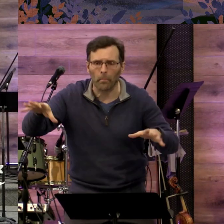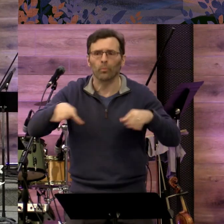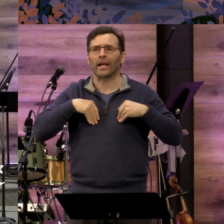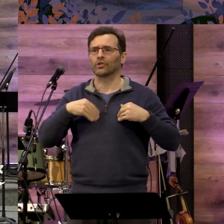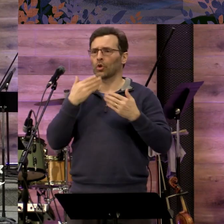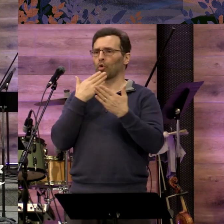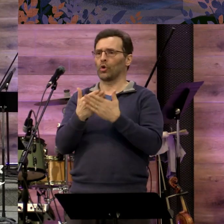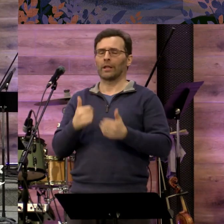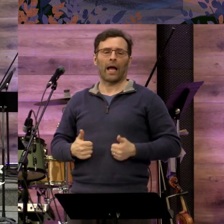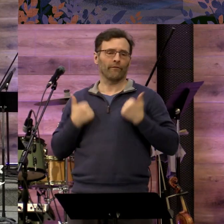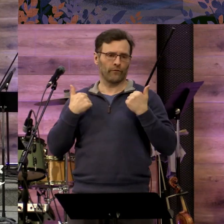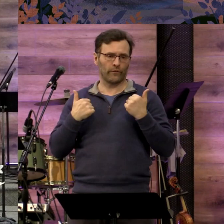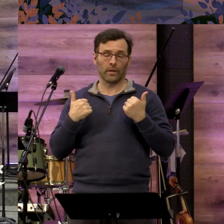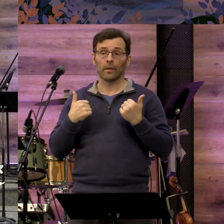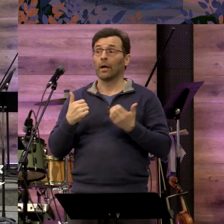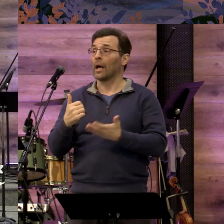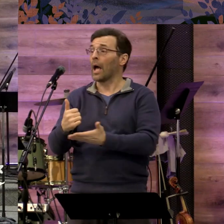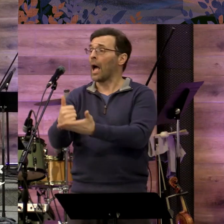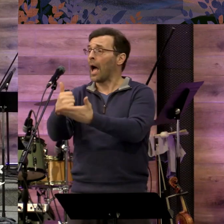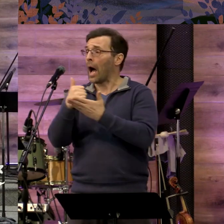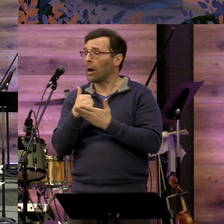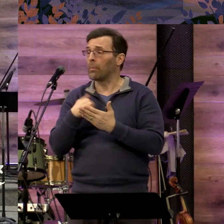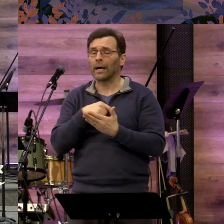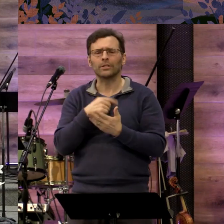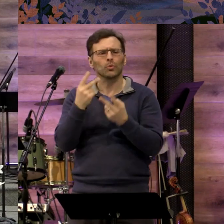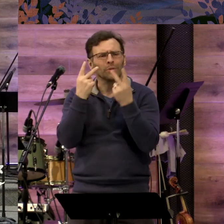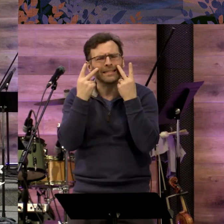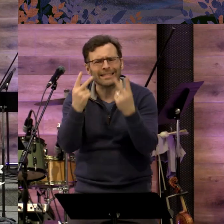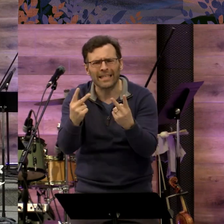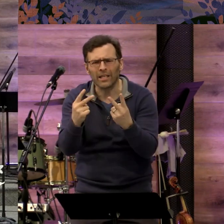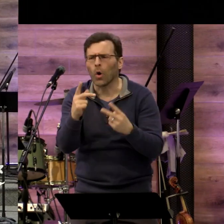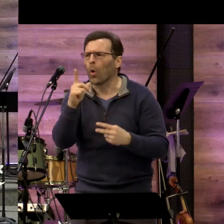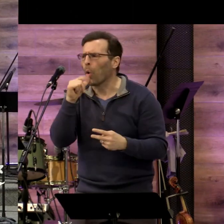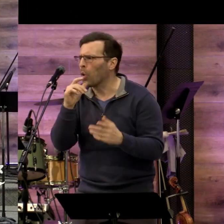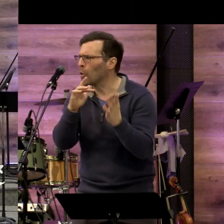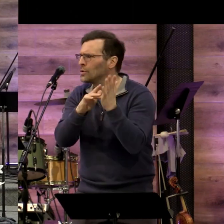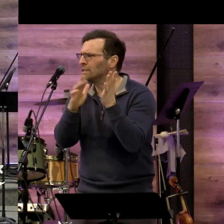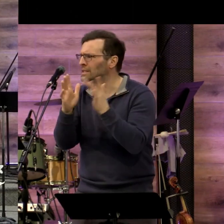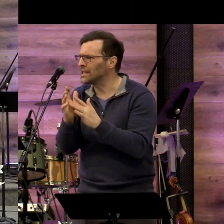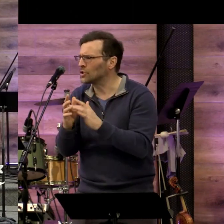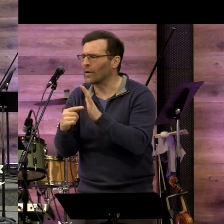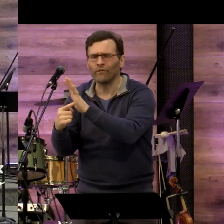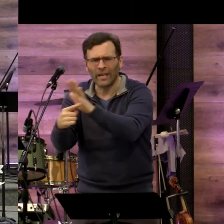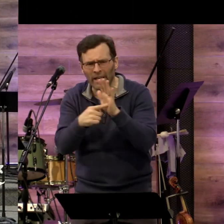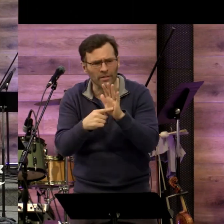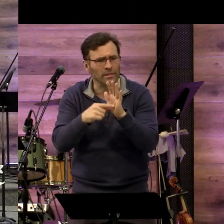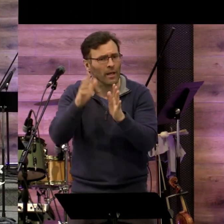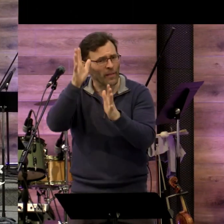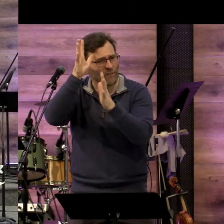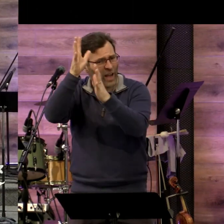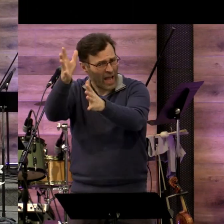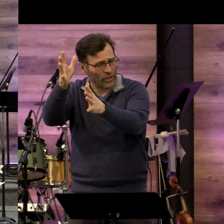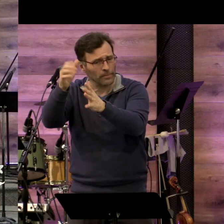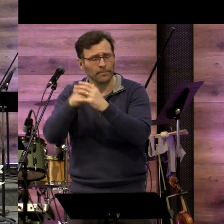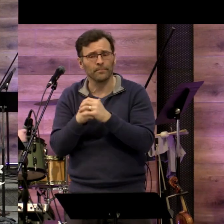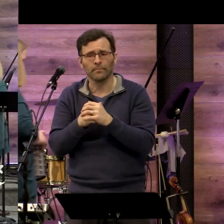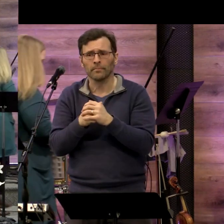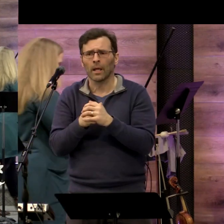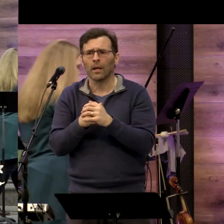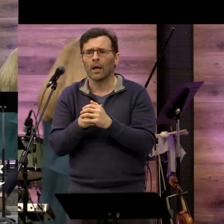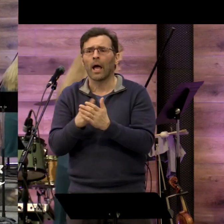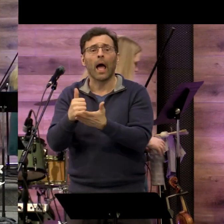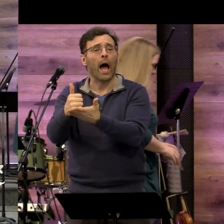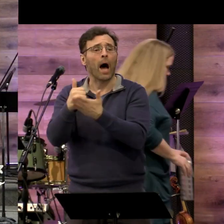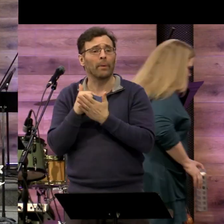life. Help us to see who Jesus reveals, which is the Father. And help us